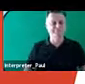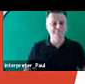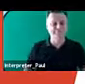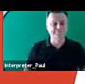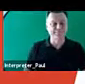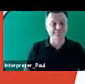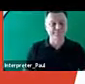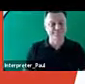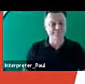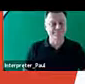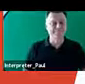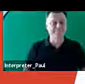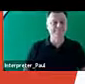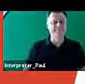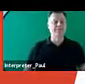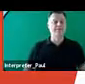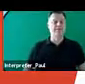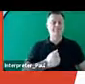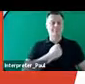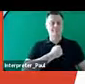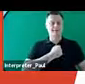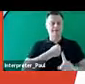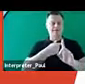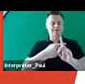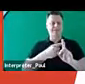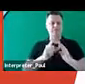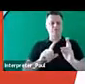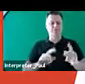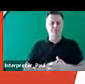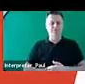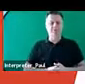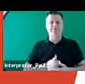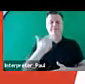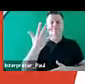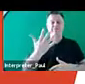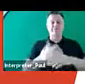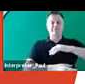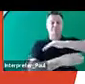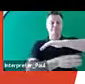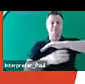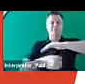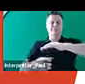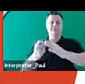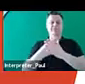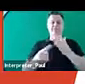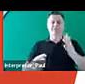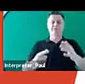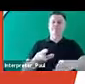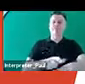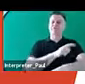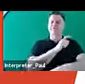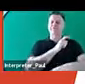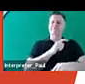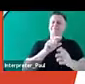So my class, what we did is that we identified five pillars of disability competence as being absolutely